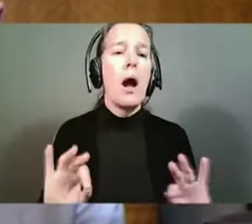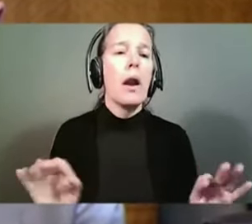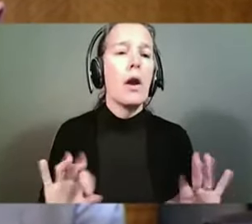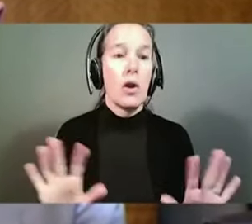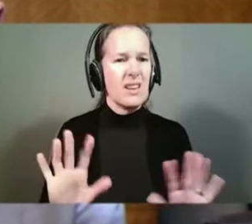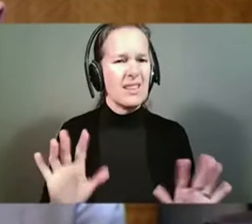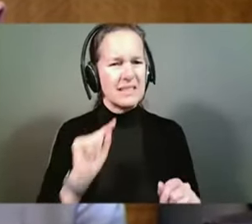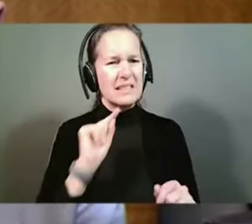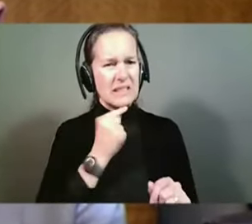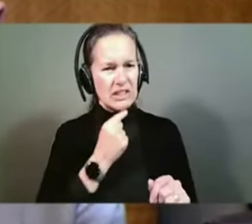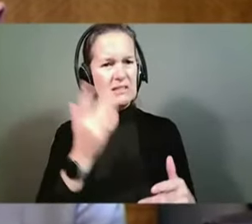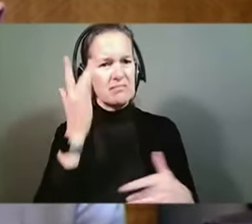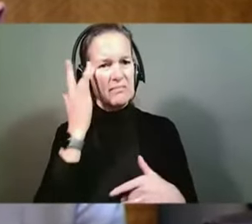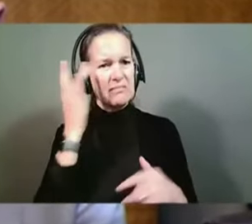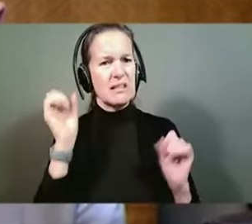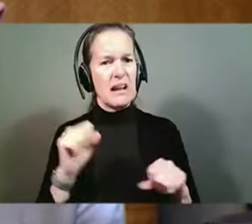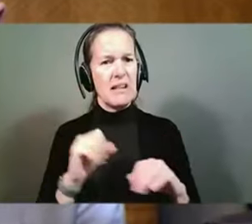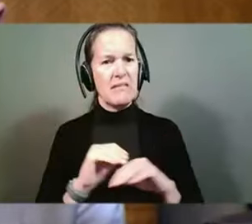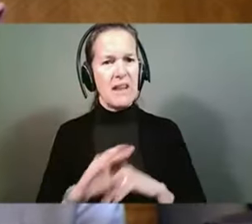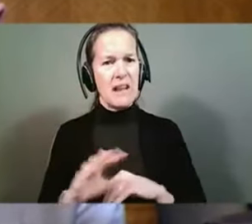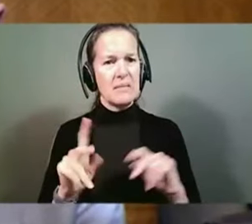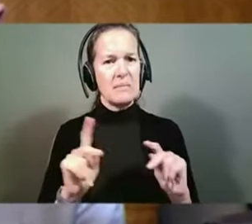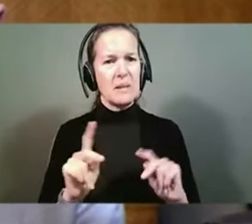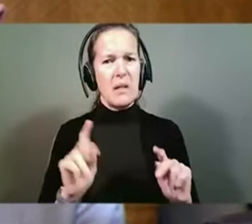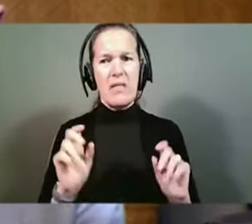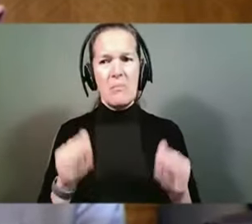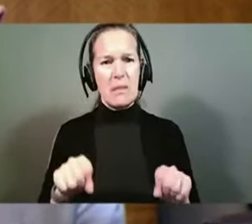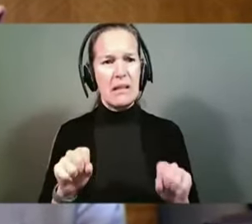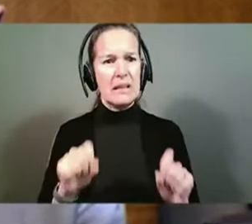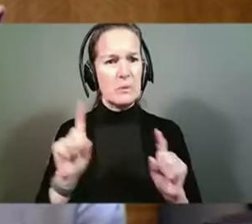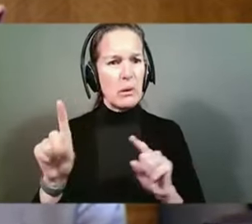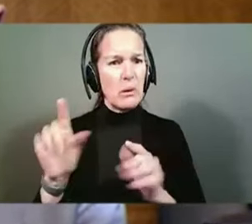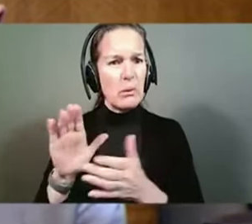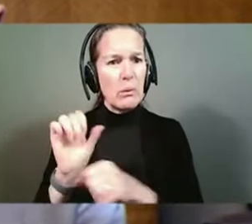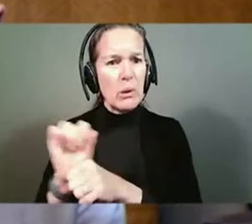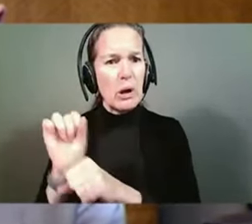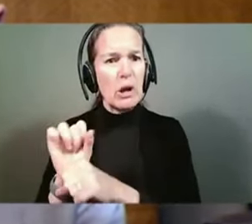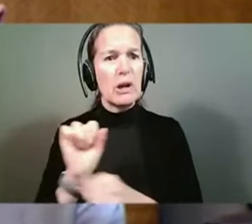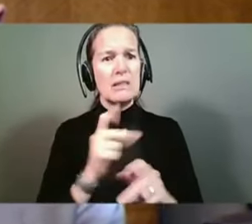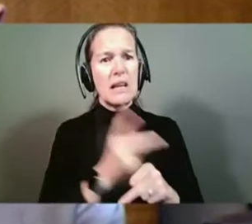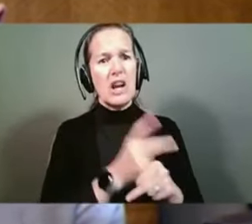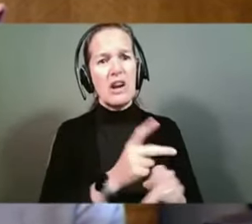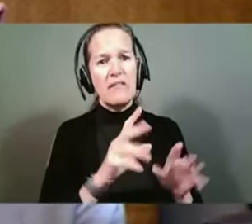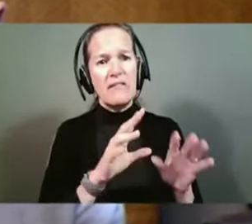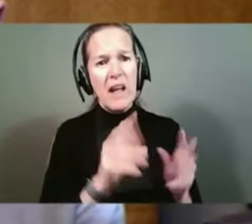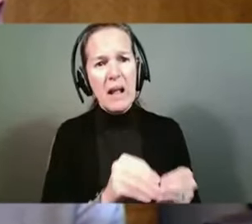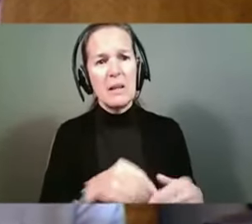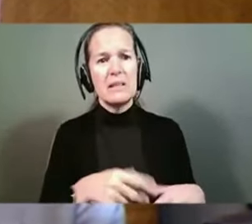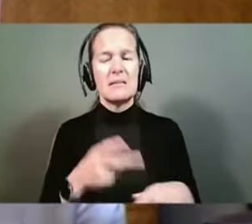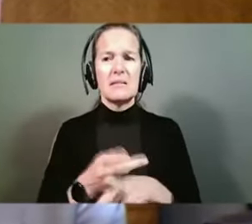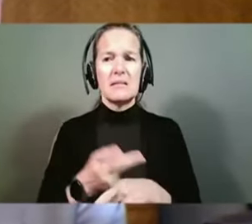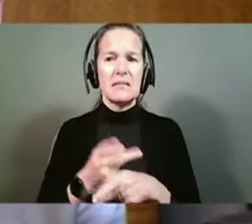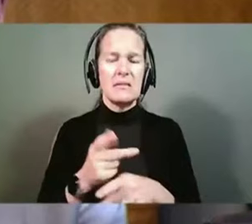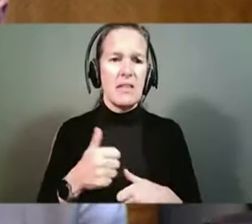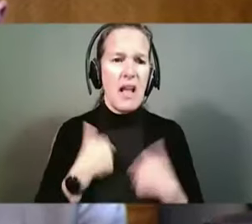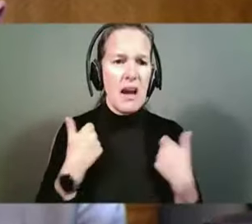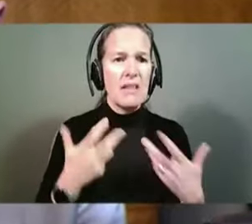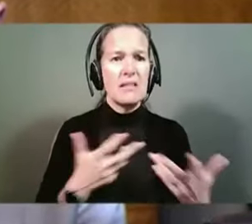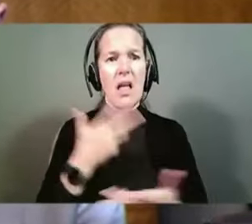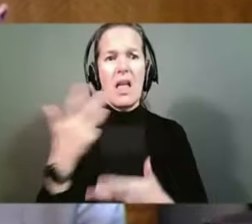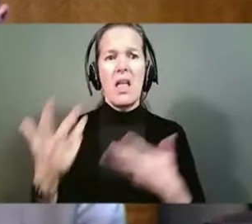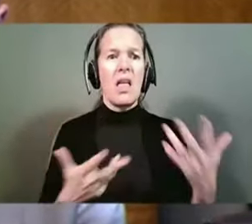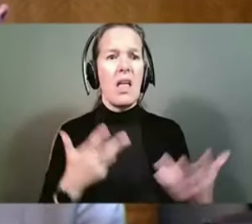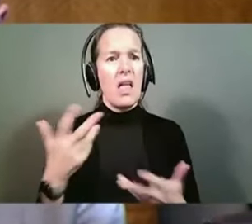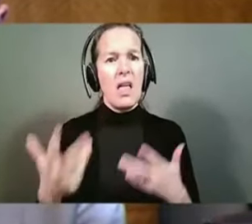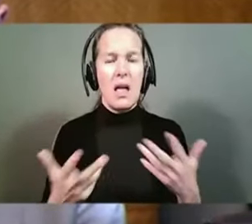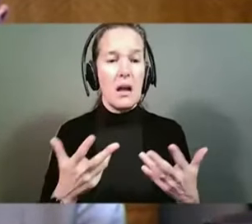ability of people to work, to care for their families, and to live full lives. And here is what far too many